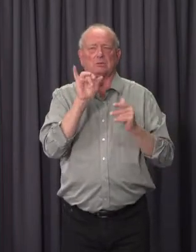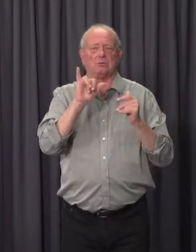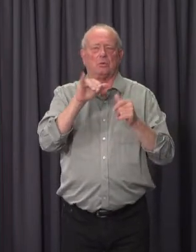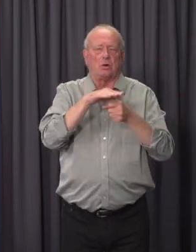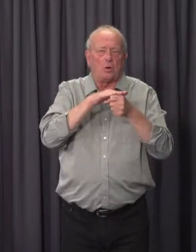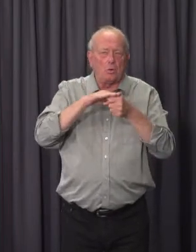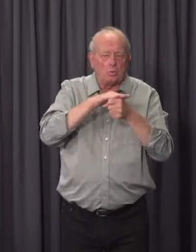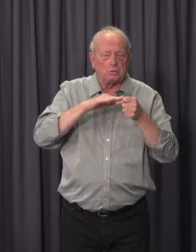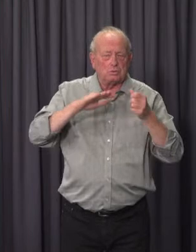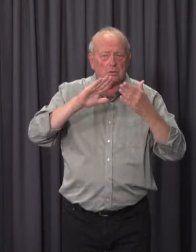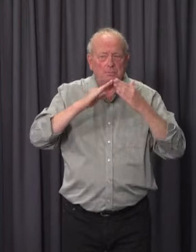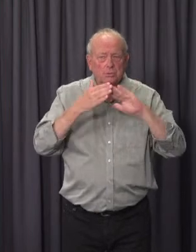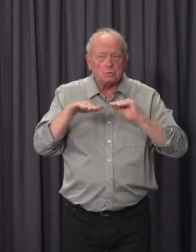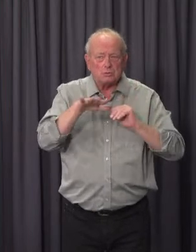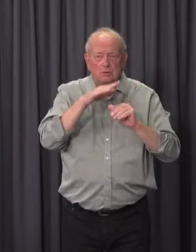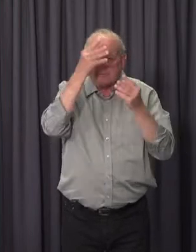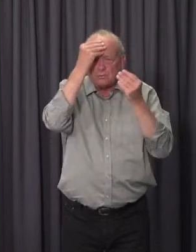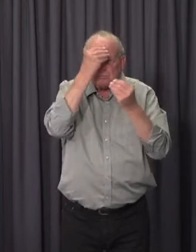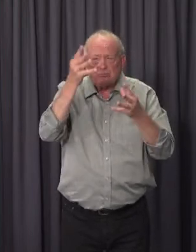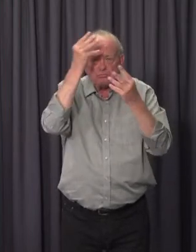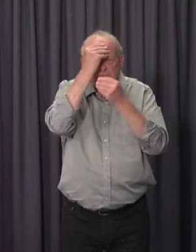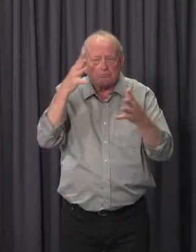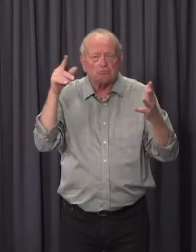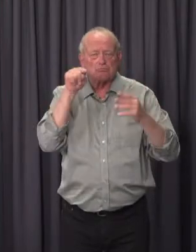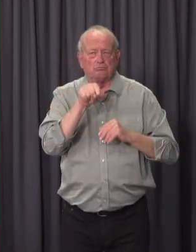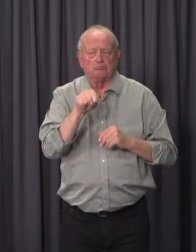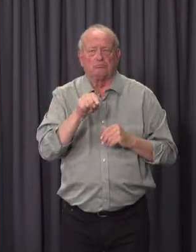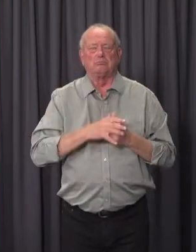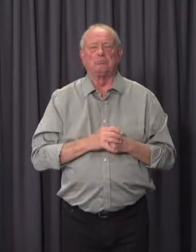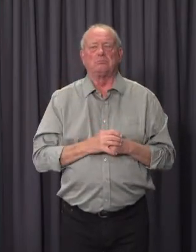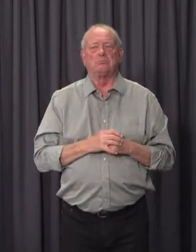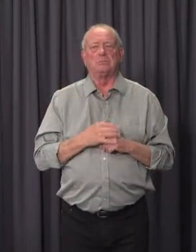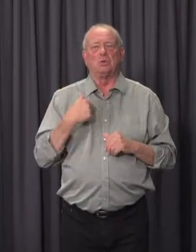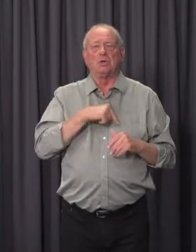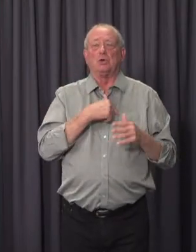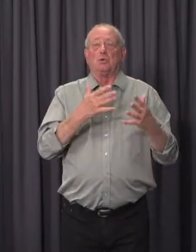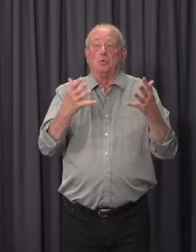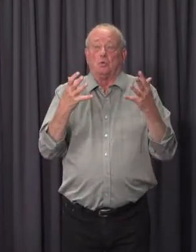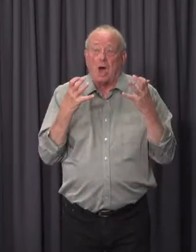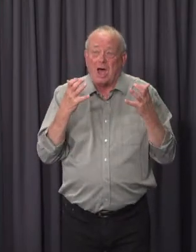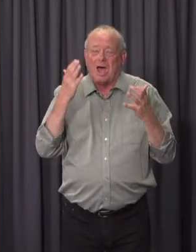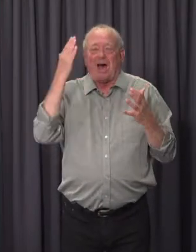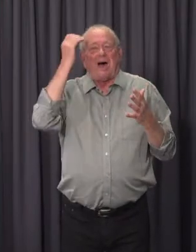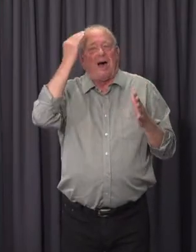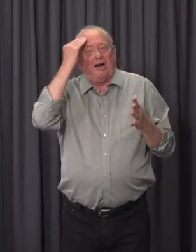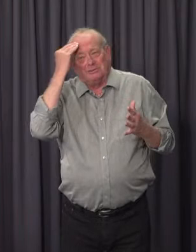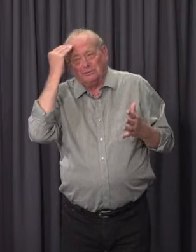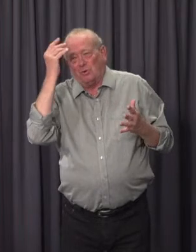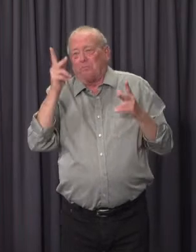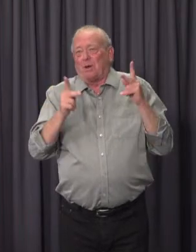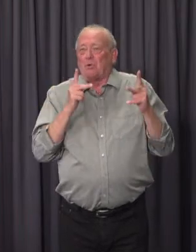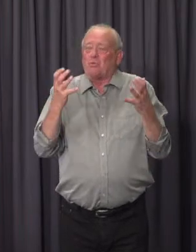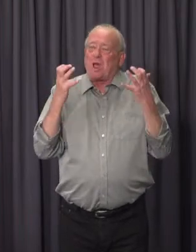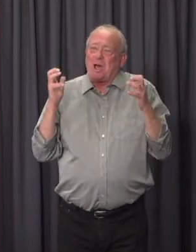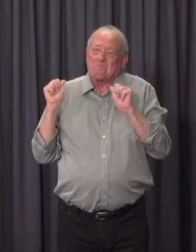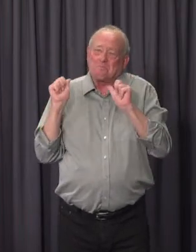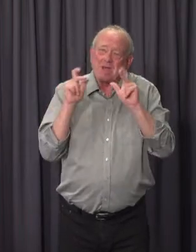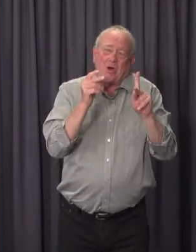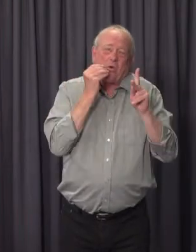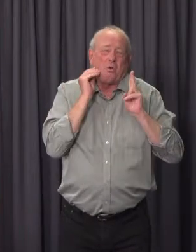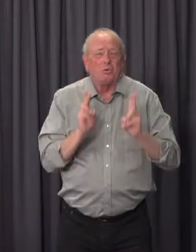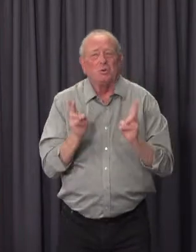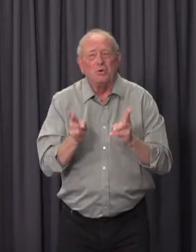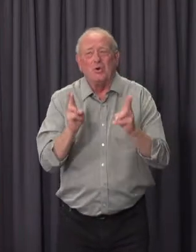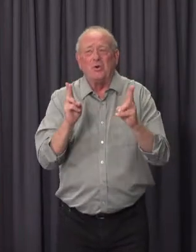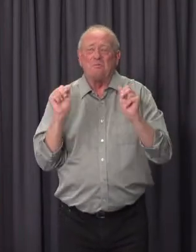fires, but this situation is extremely challenging, and safety is always their top priority. As well, before evacuees can